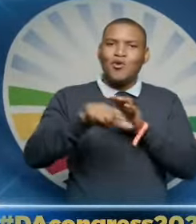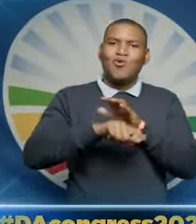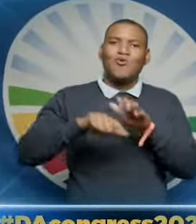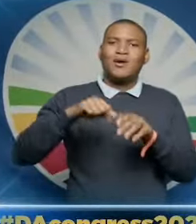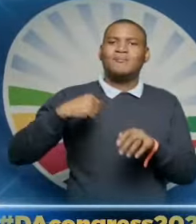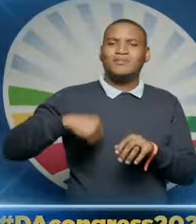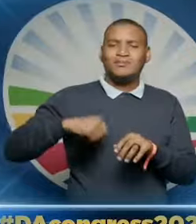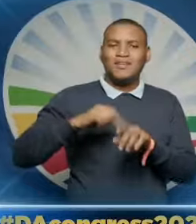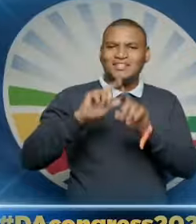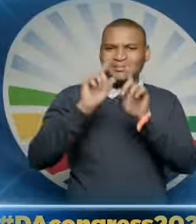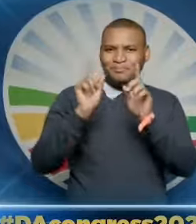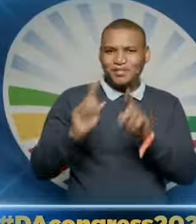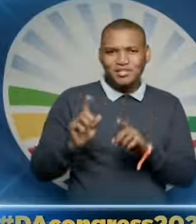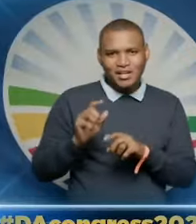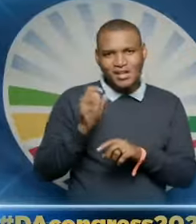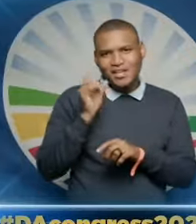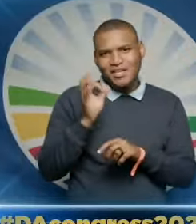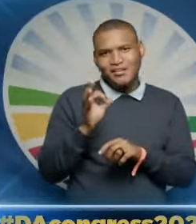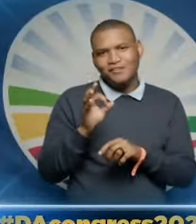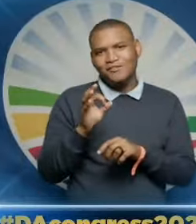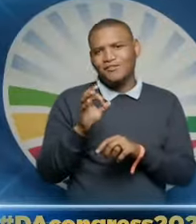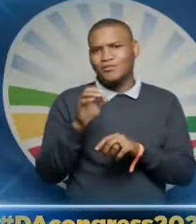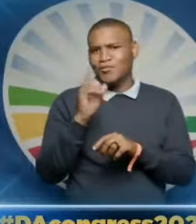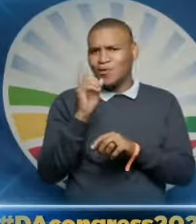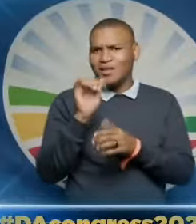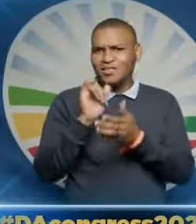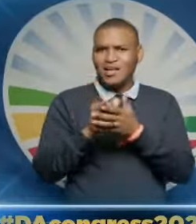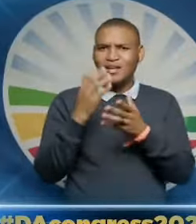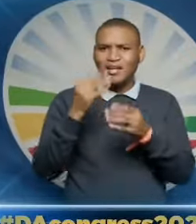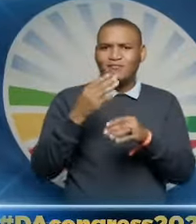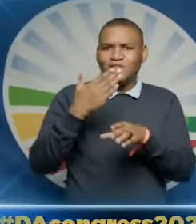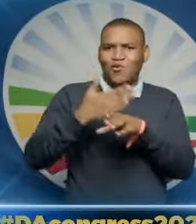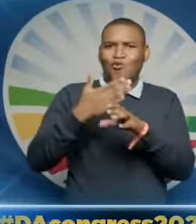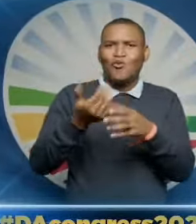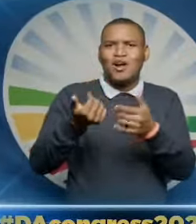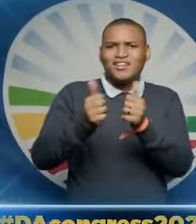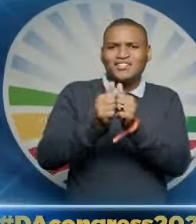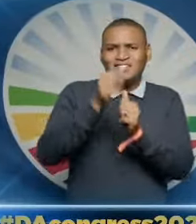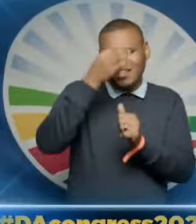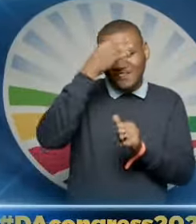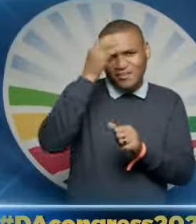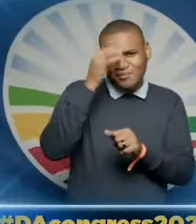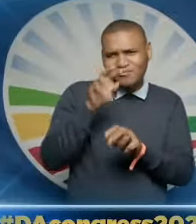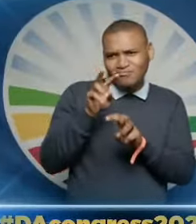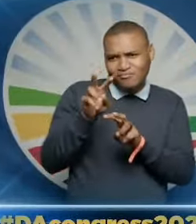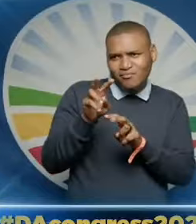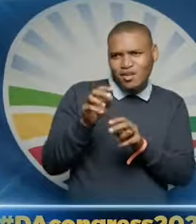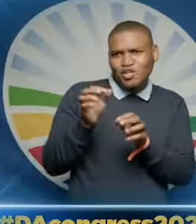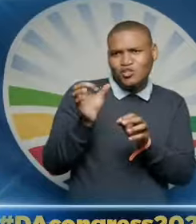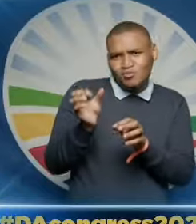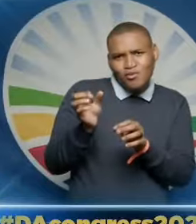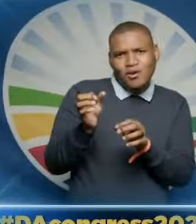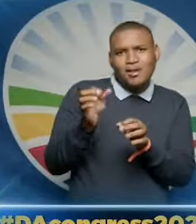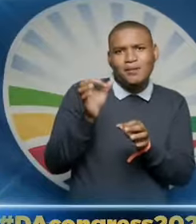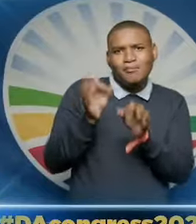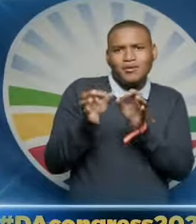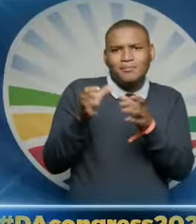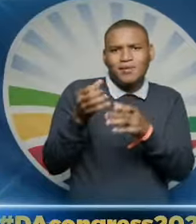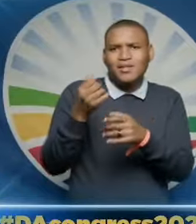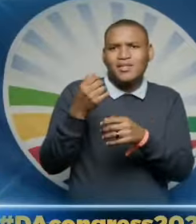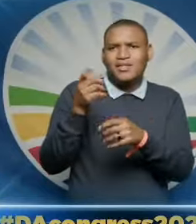municipality, especially if it is one that has a coalition government. Watch the smaller parties and the decisions